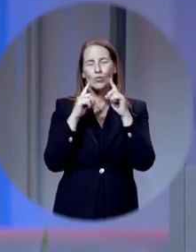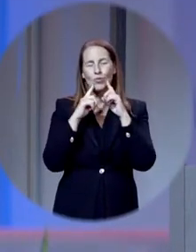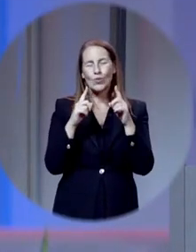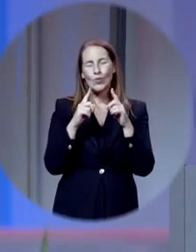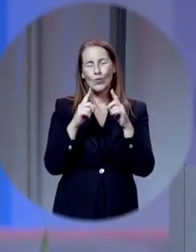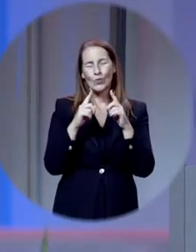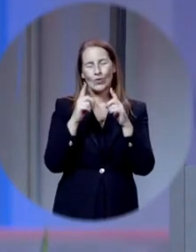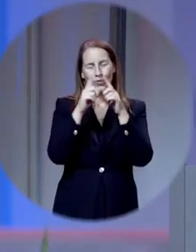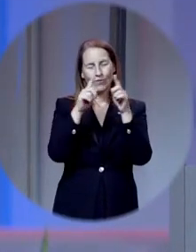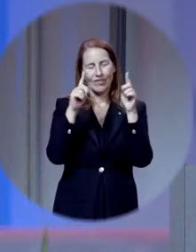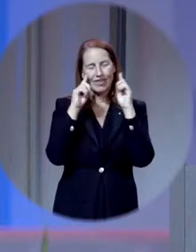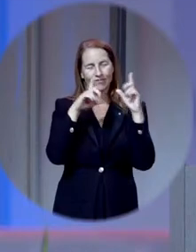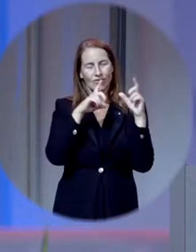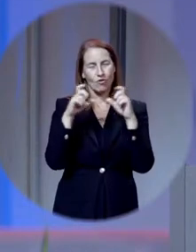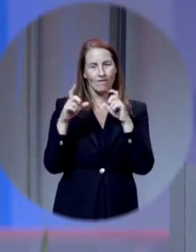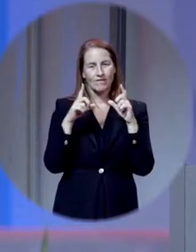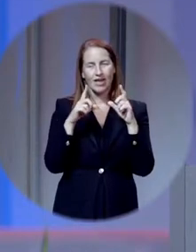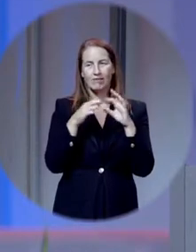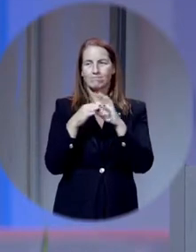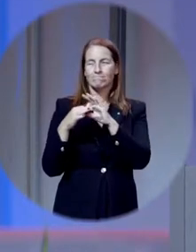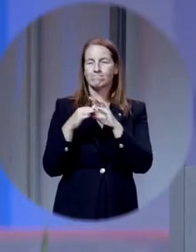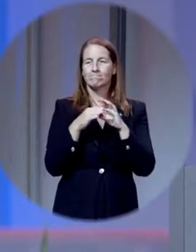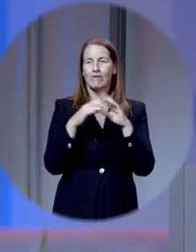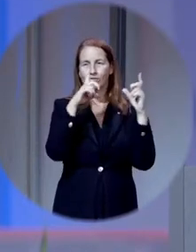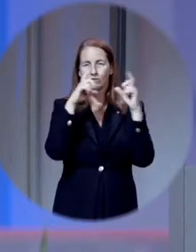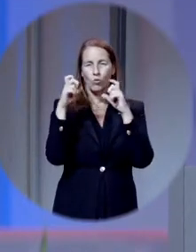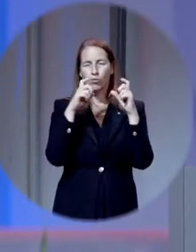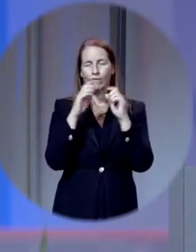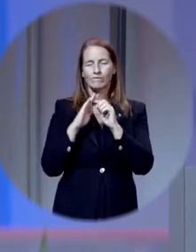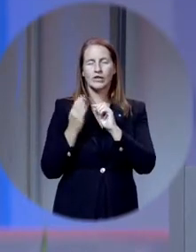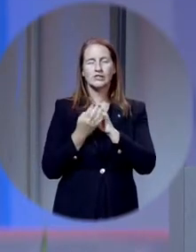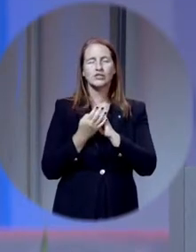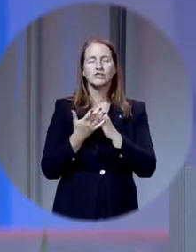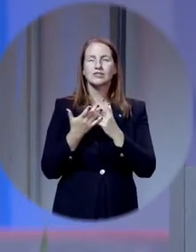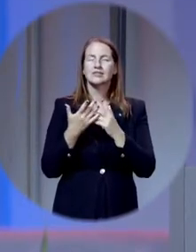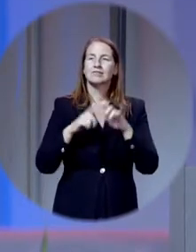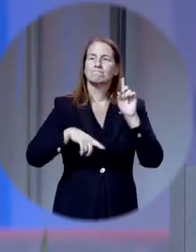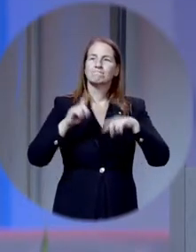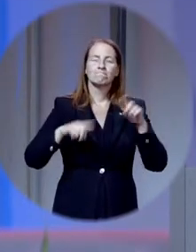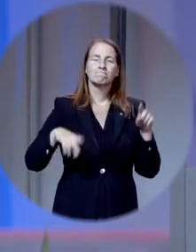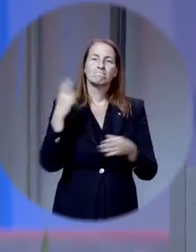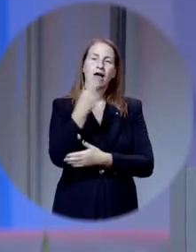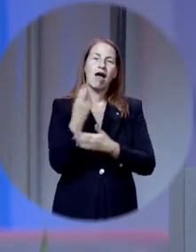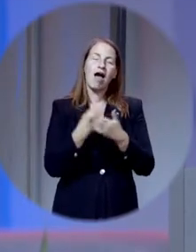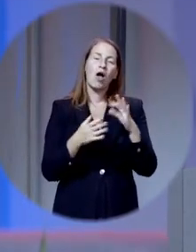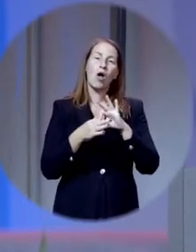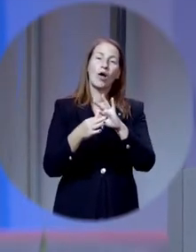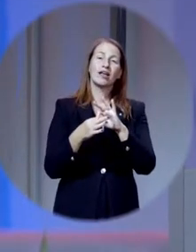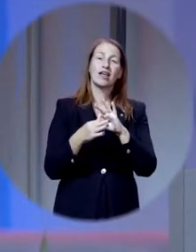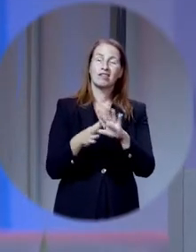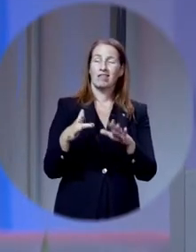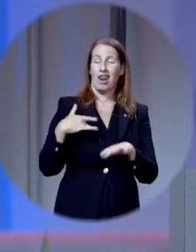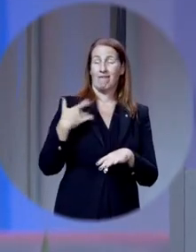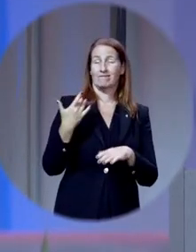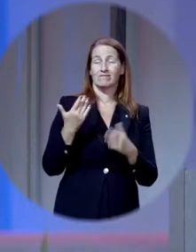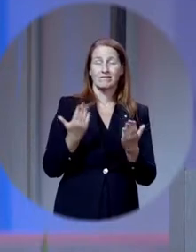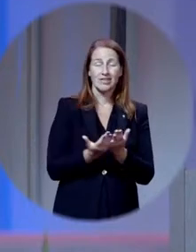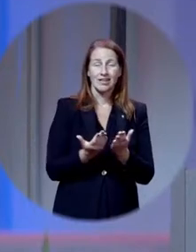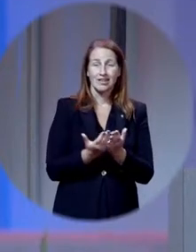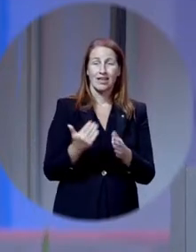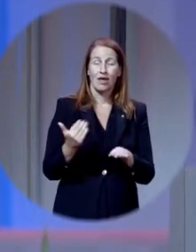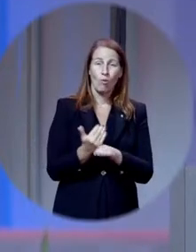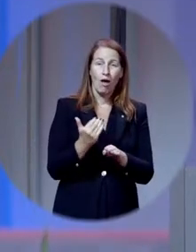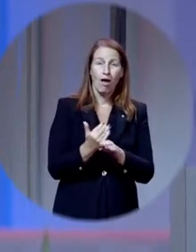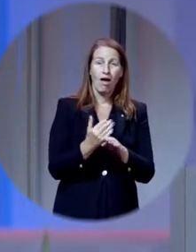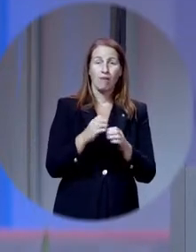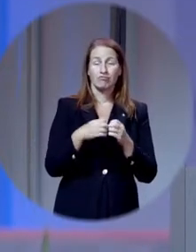was co-director of Brighton Photo Fringe and have worked with different arts organisations in the city, living, studying and working here in Brighton for